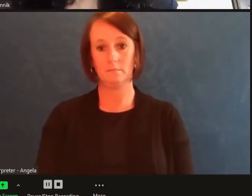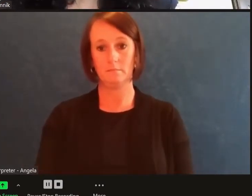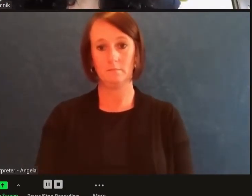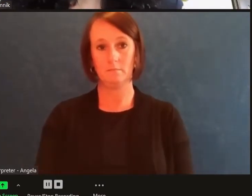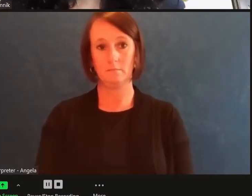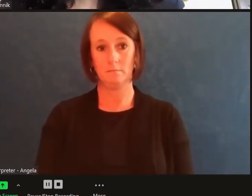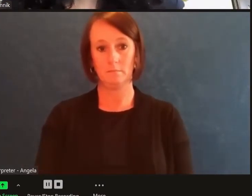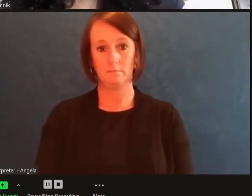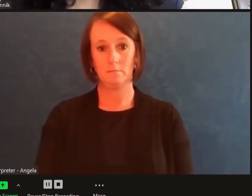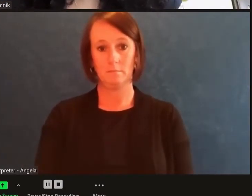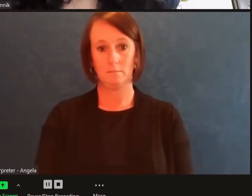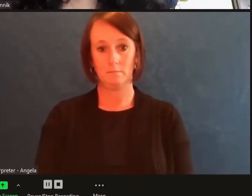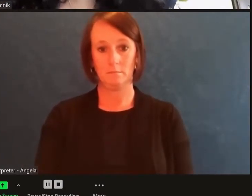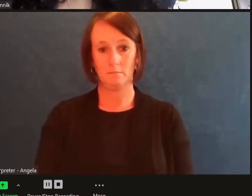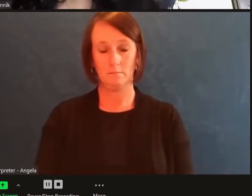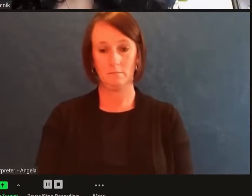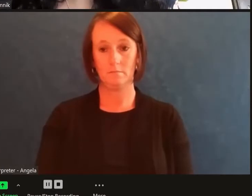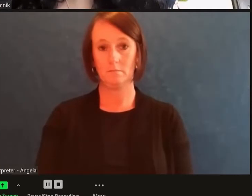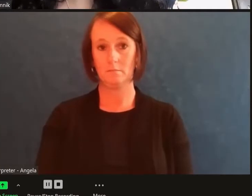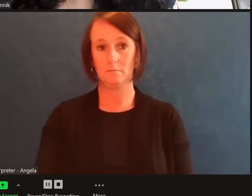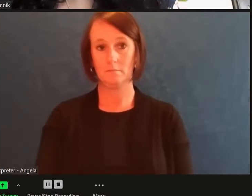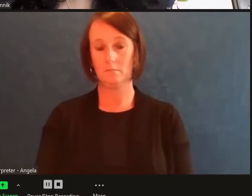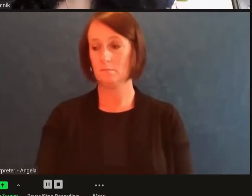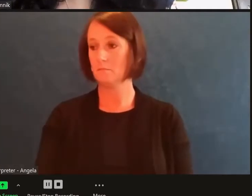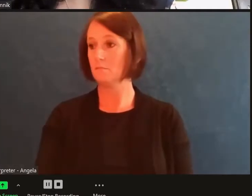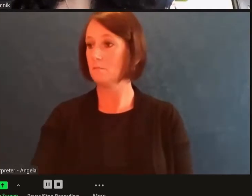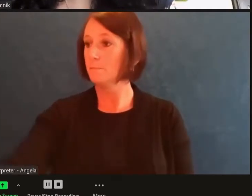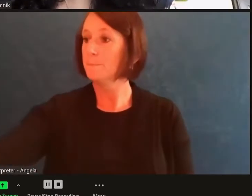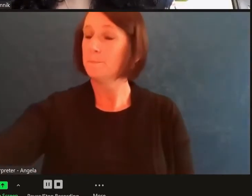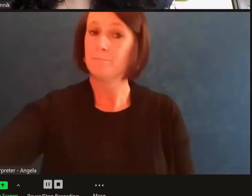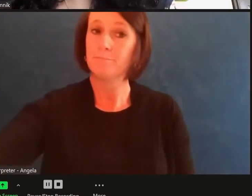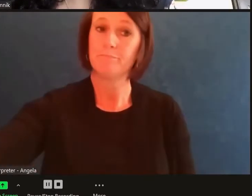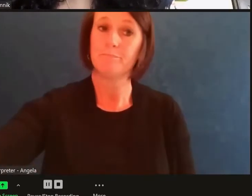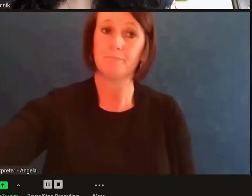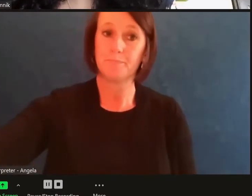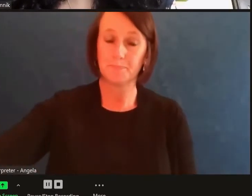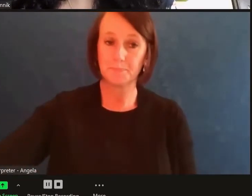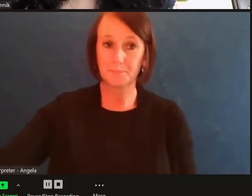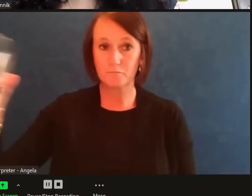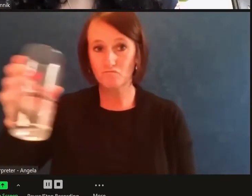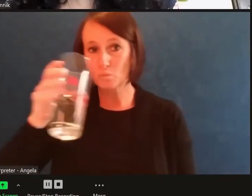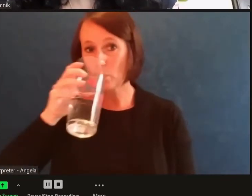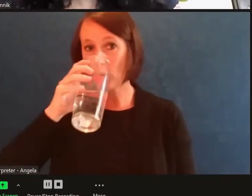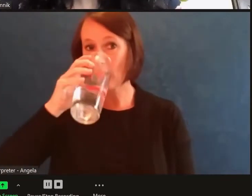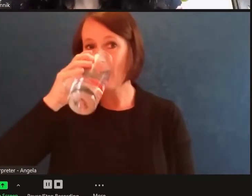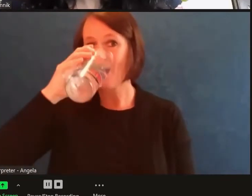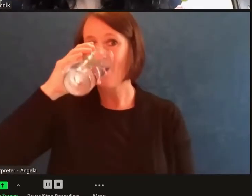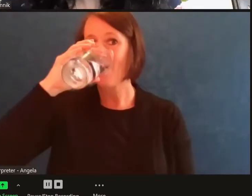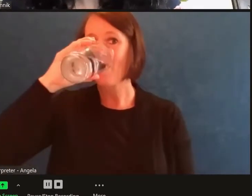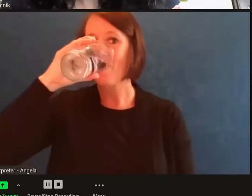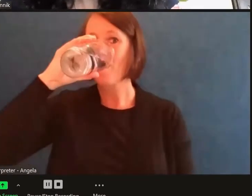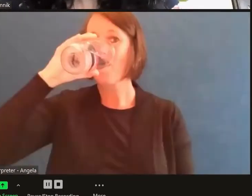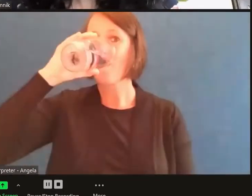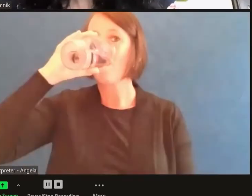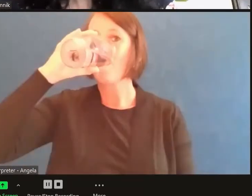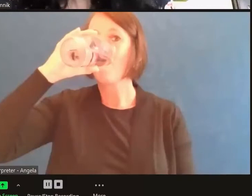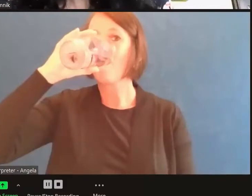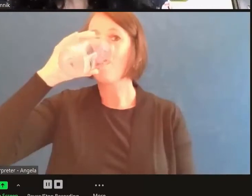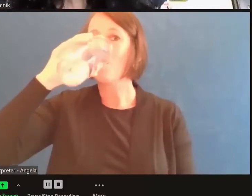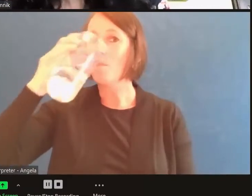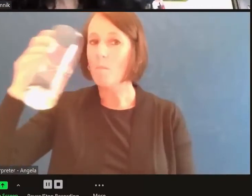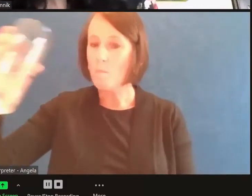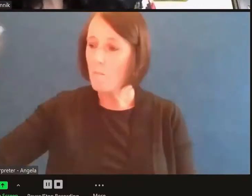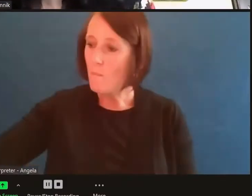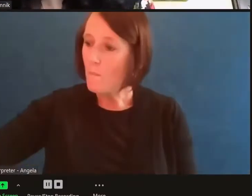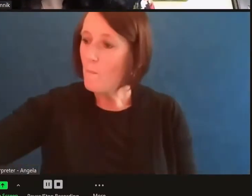there. There's a question from, it says Alicia Smith, but it's actually Marcus. Marcus, have you stolen your mother's computer? That's all I can